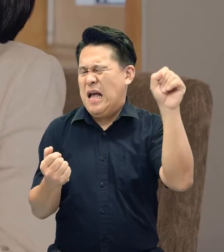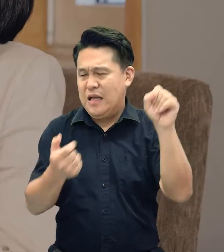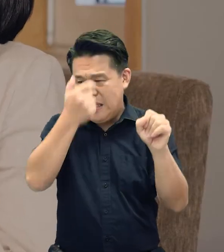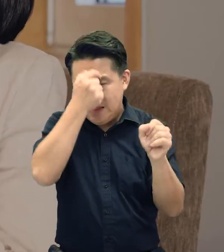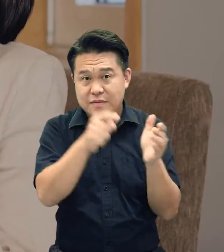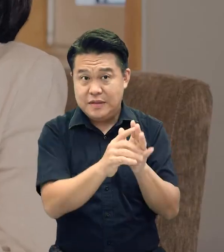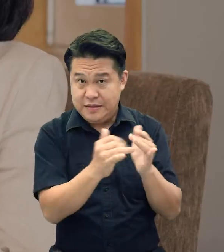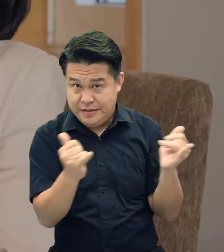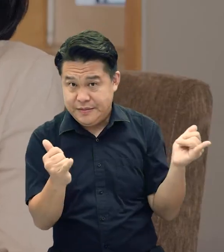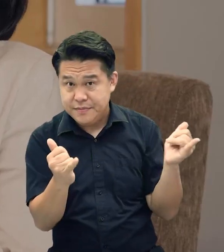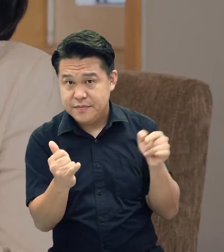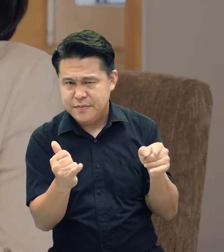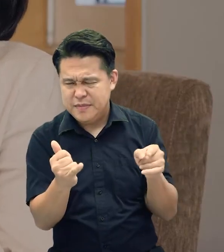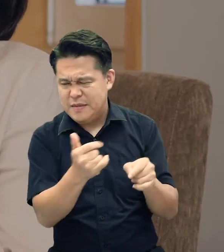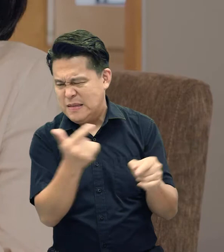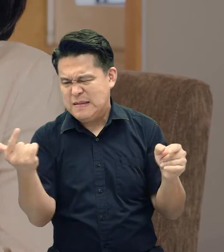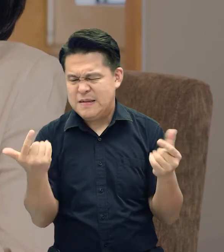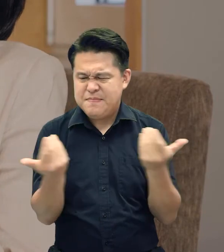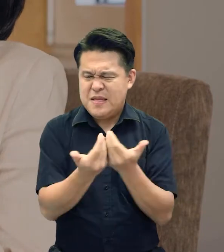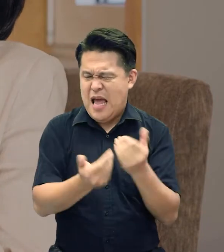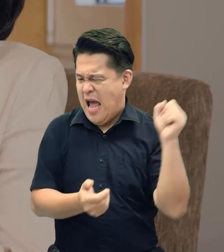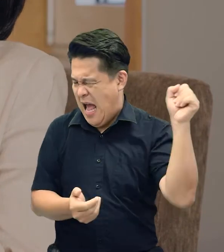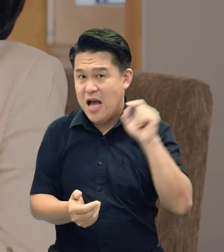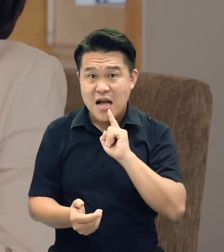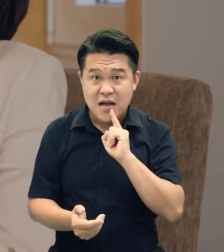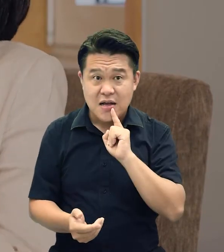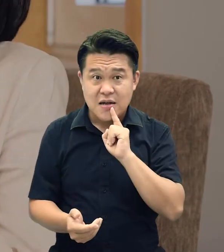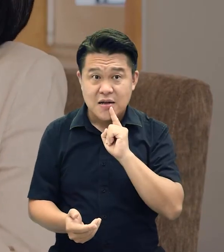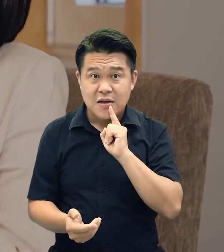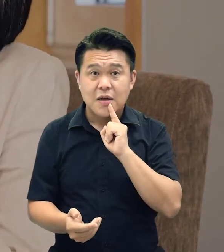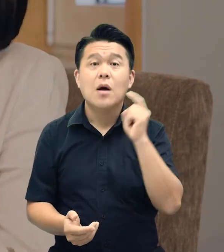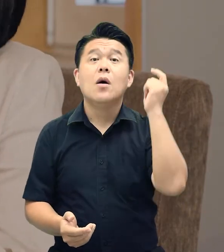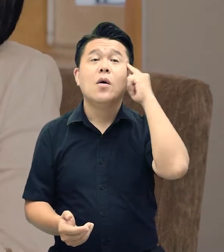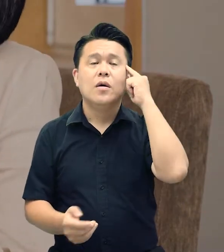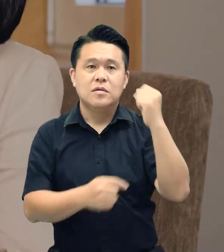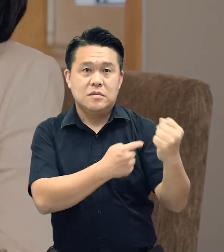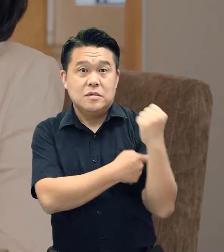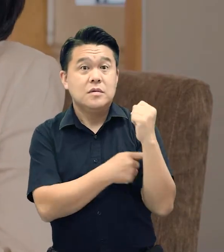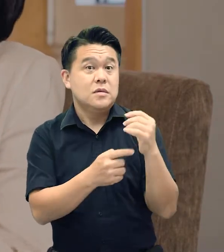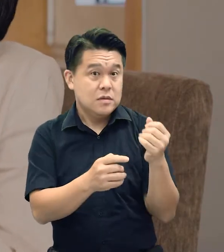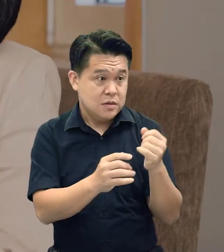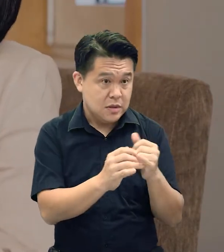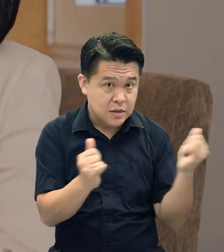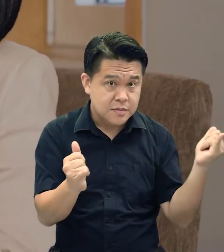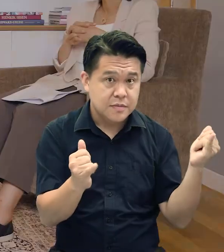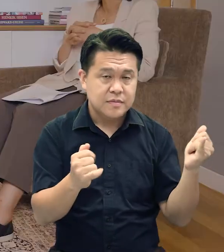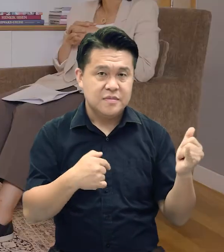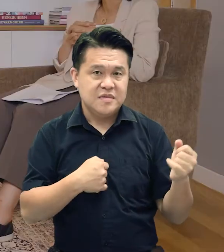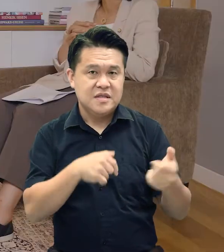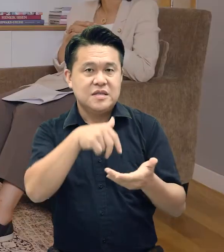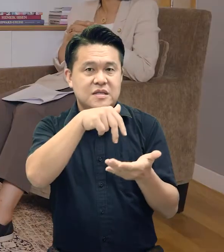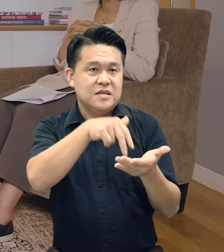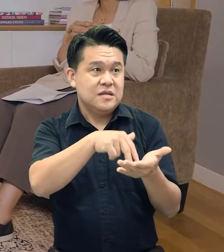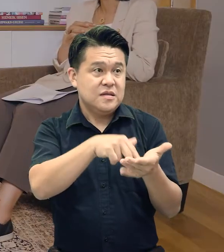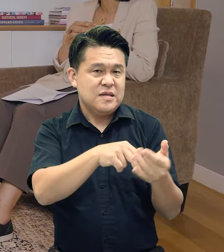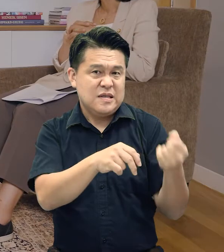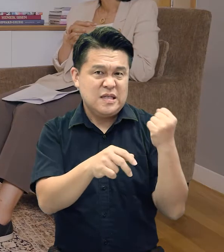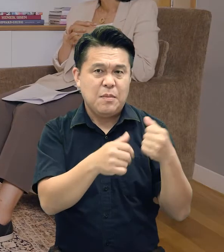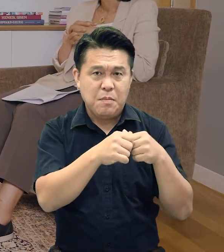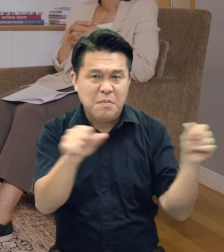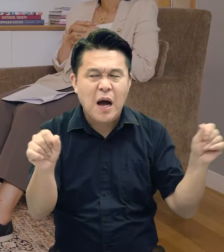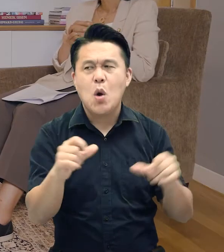Christian people. Yeah. And people who have some power are afraid of their